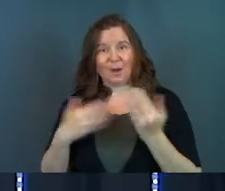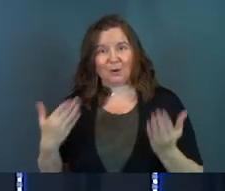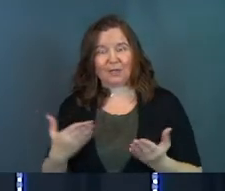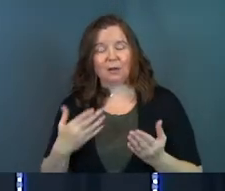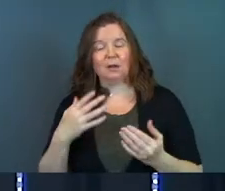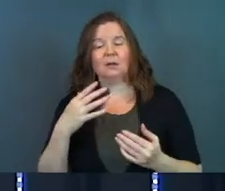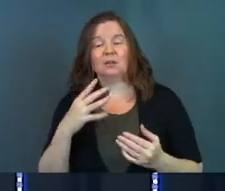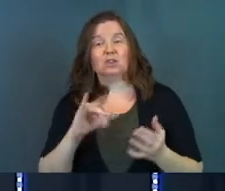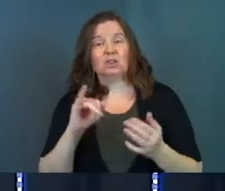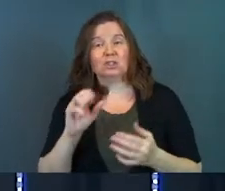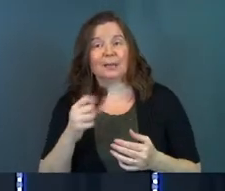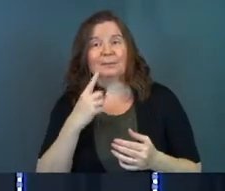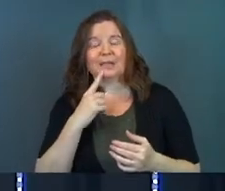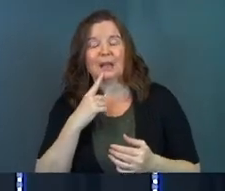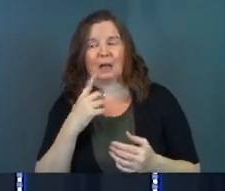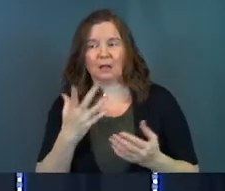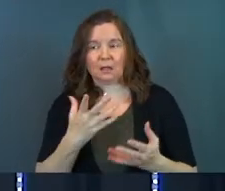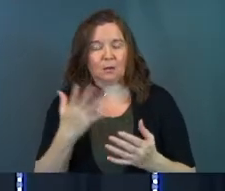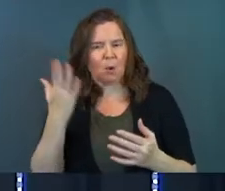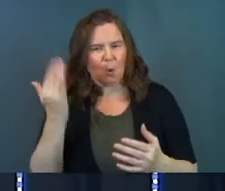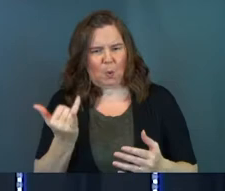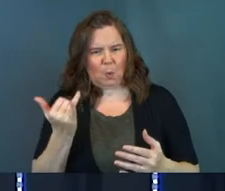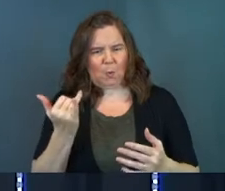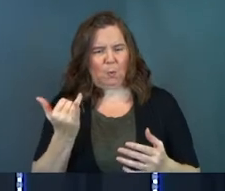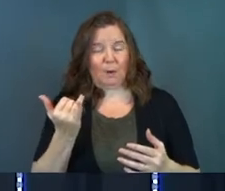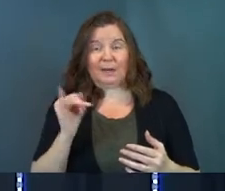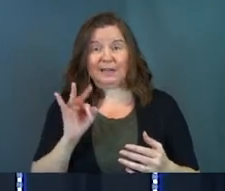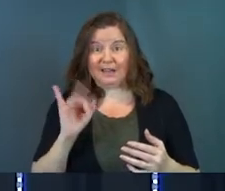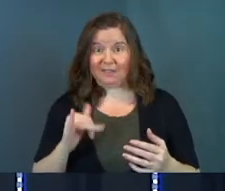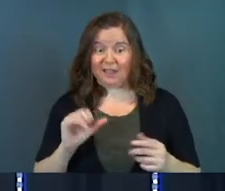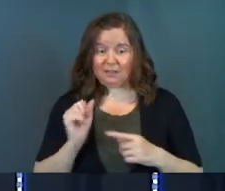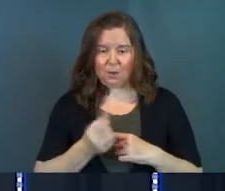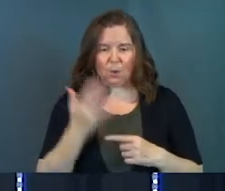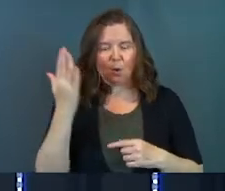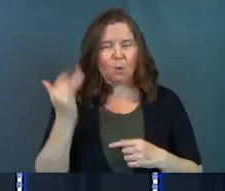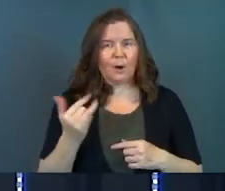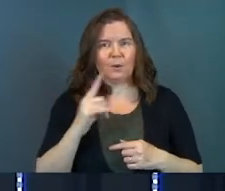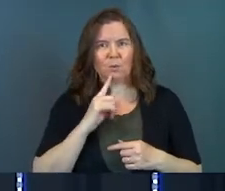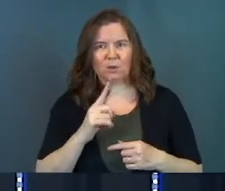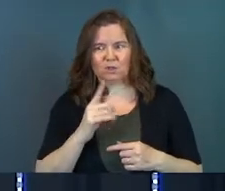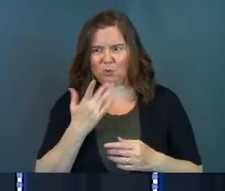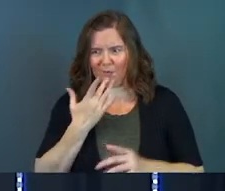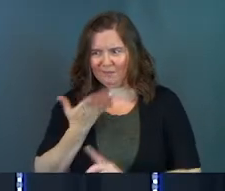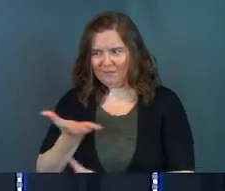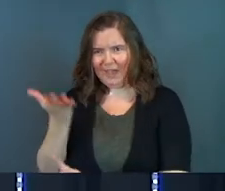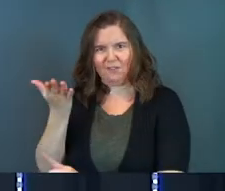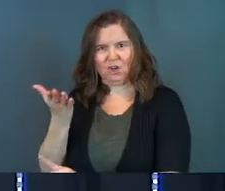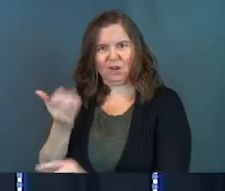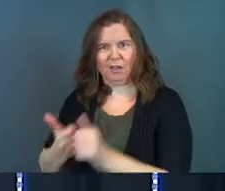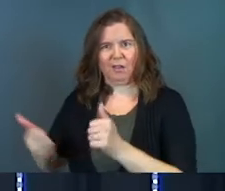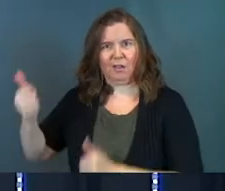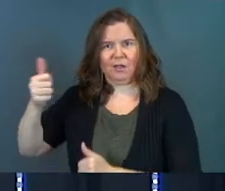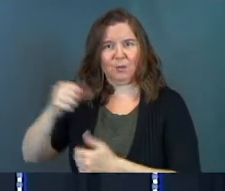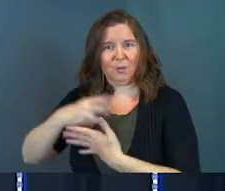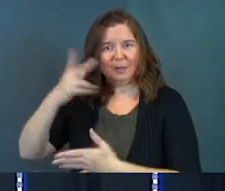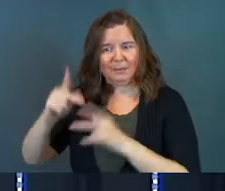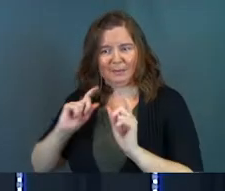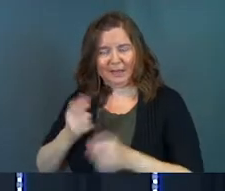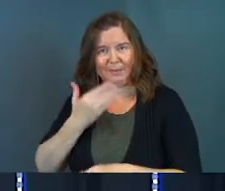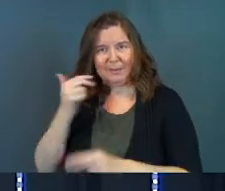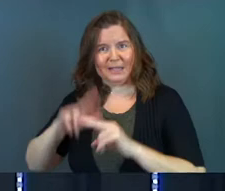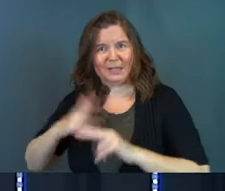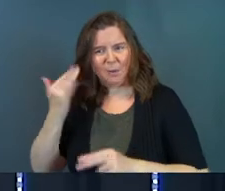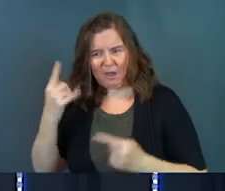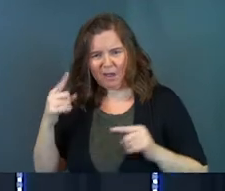So James is saying, like, why in the world, if that's the case, why in the world would you favor rich people and give them the